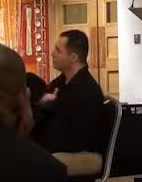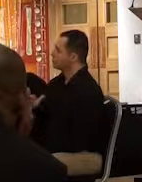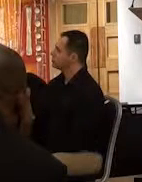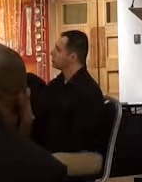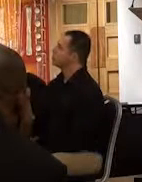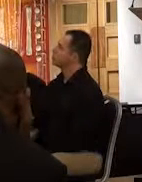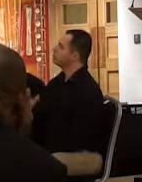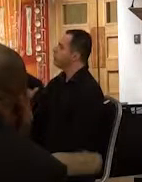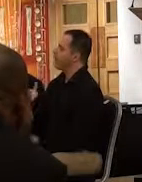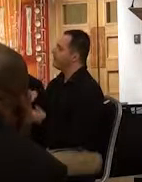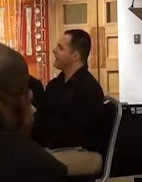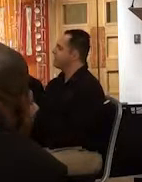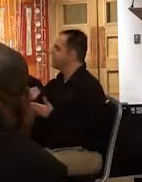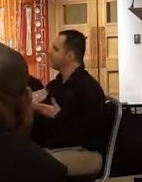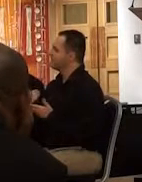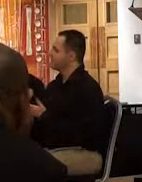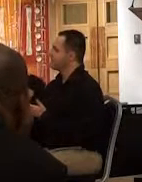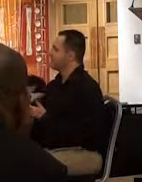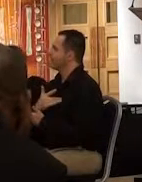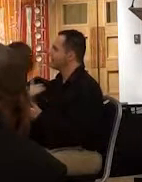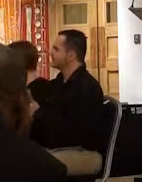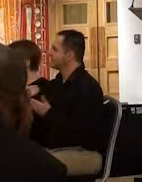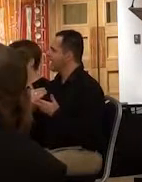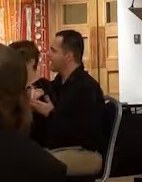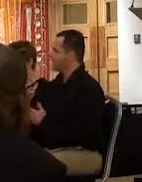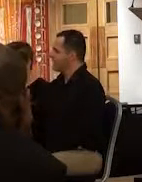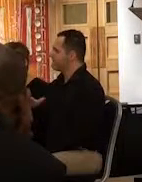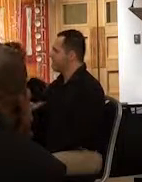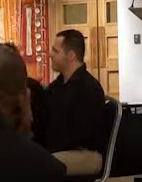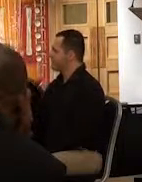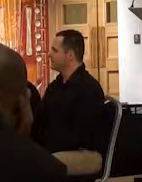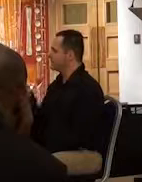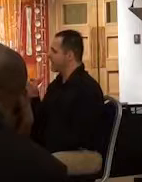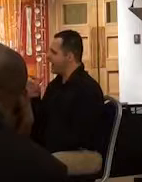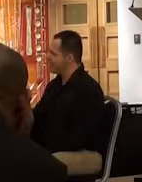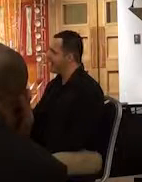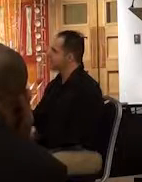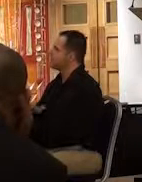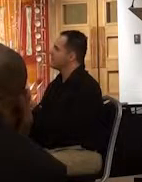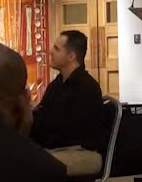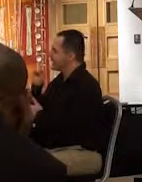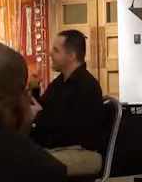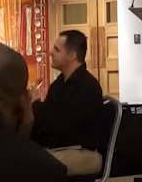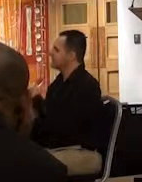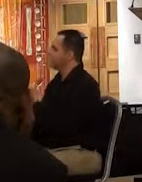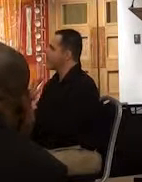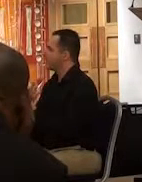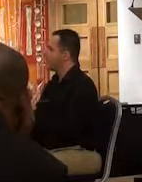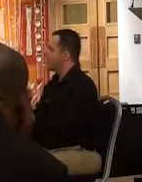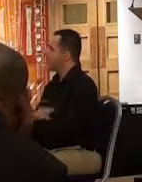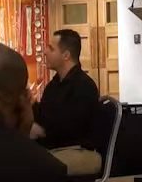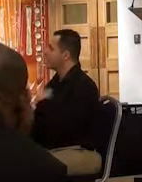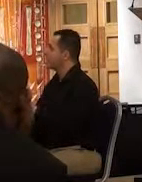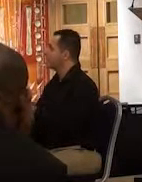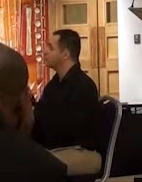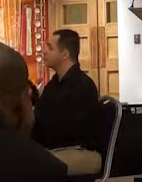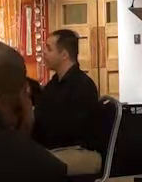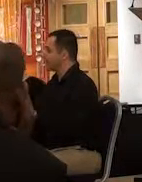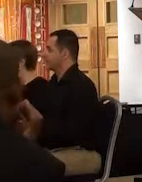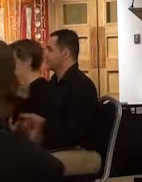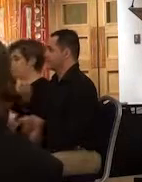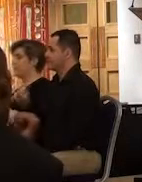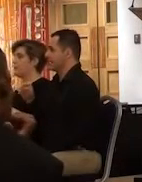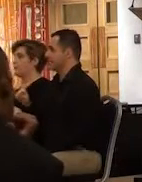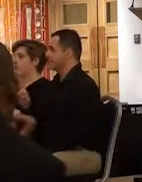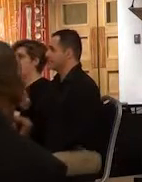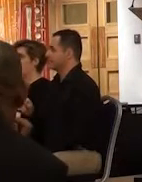and able to contribute is very much a place where people can grow. And we do recognise, and again, I think